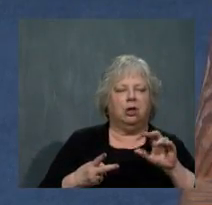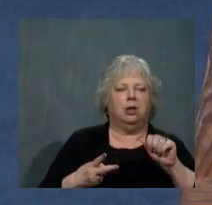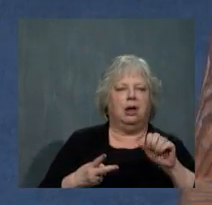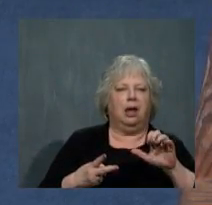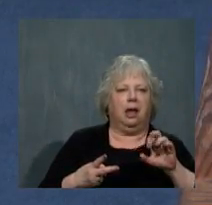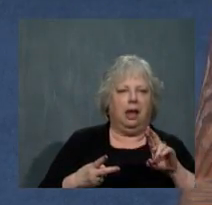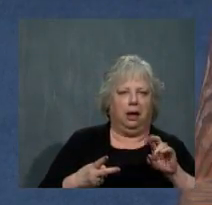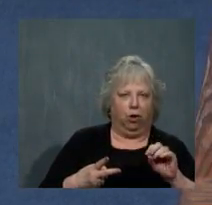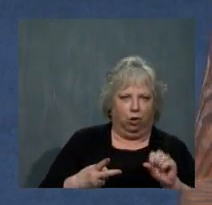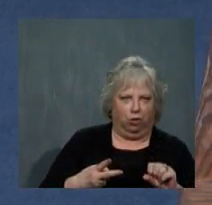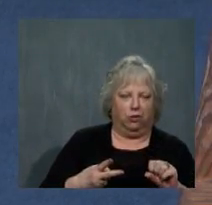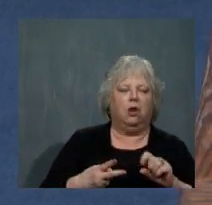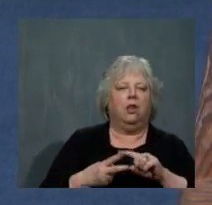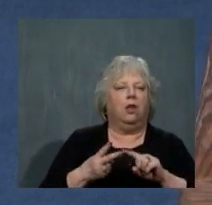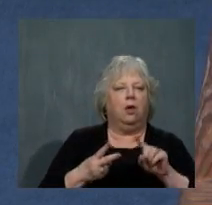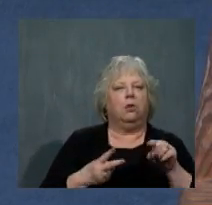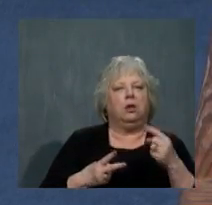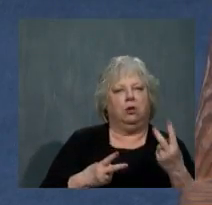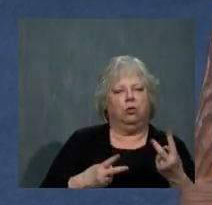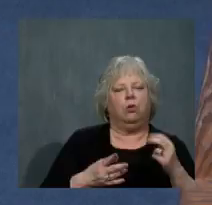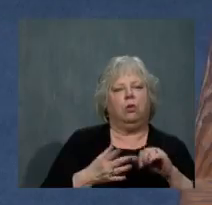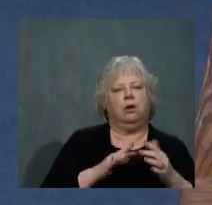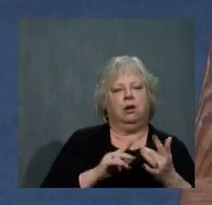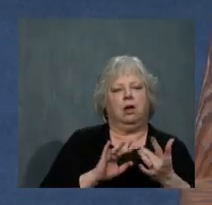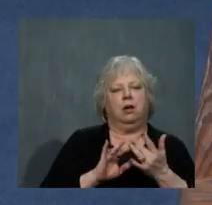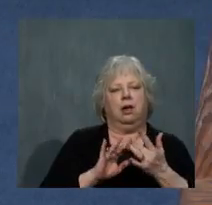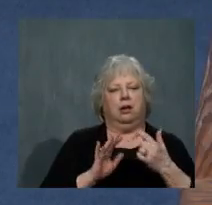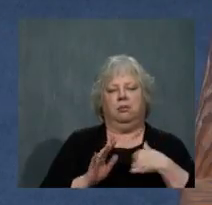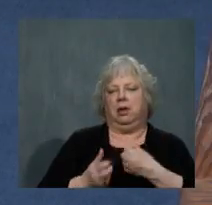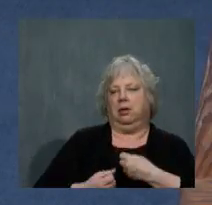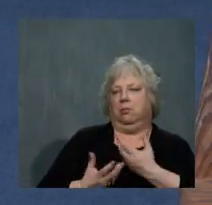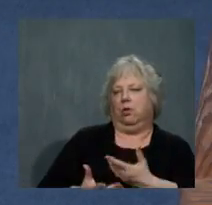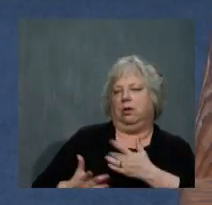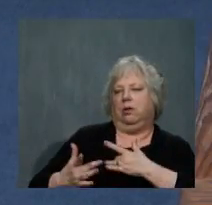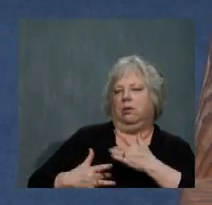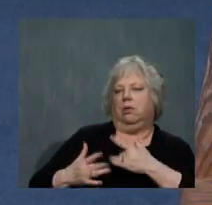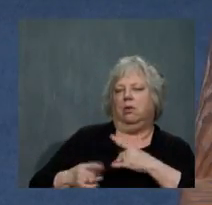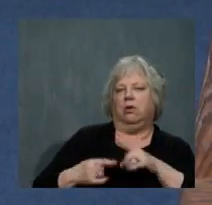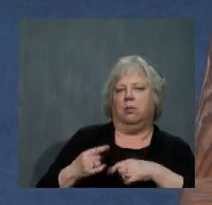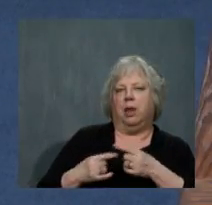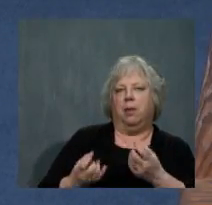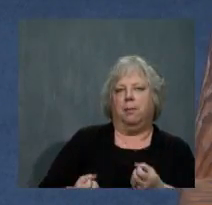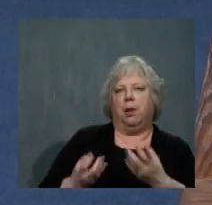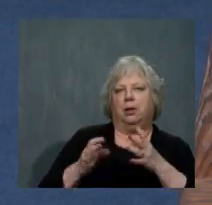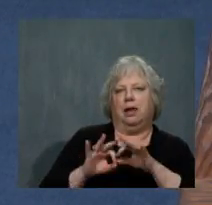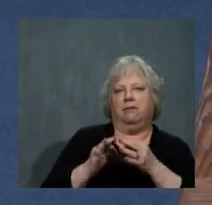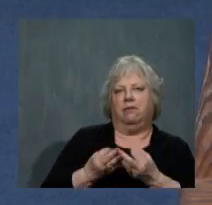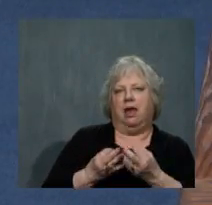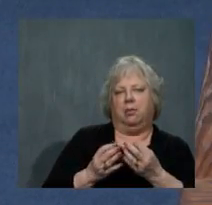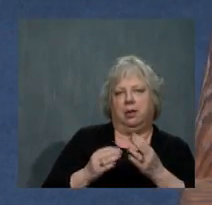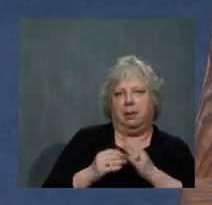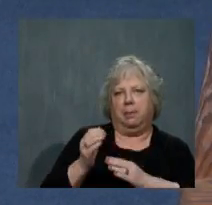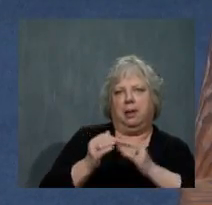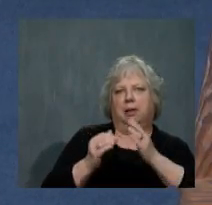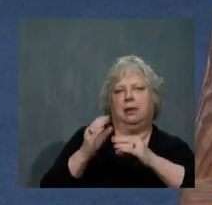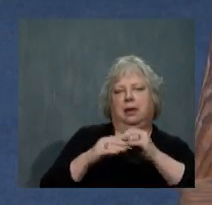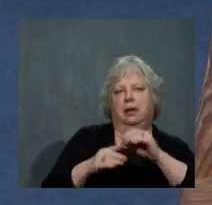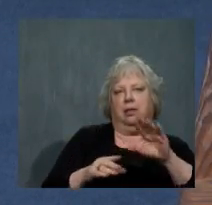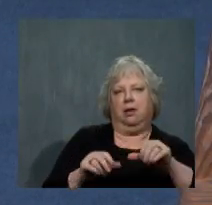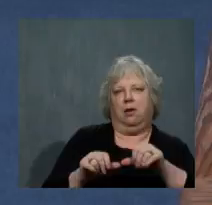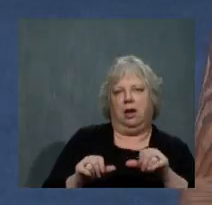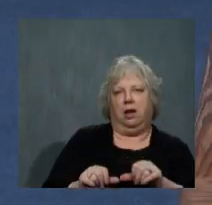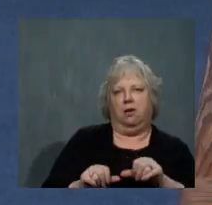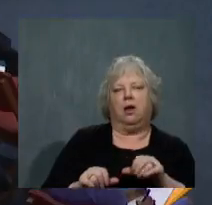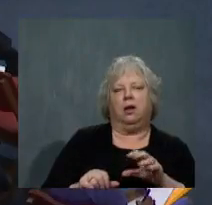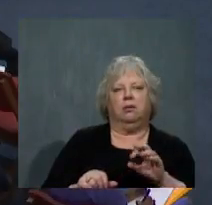from the initial, the very first, and just expressed their concerns of multifamily yeah. growth in their area.